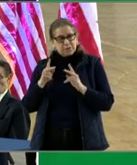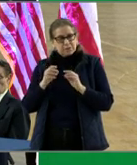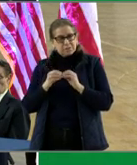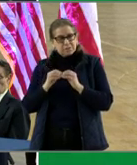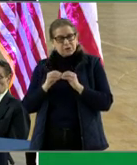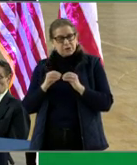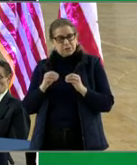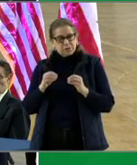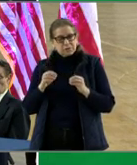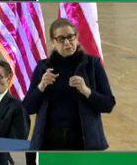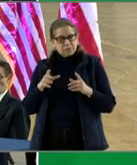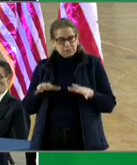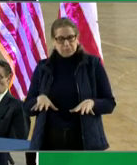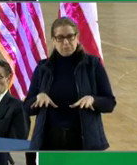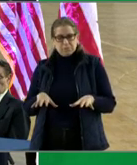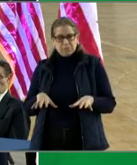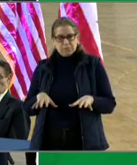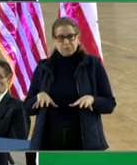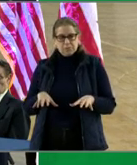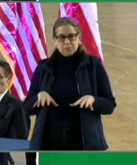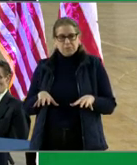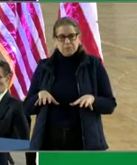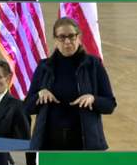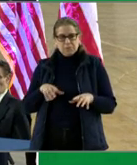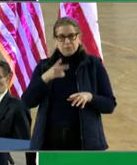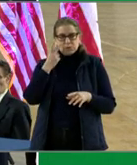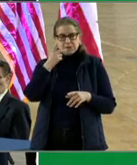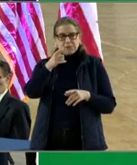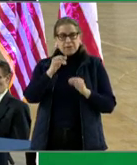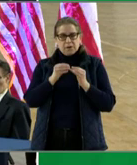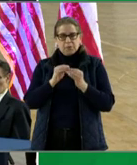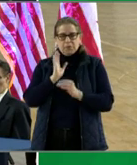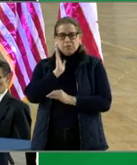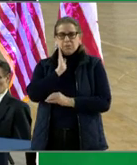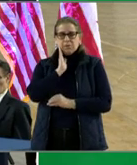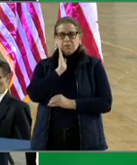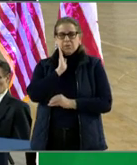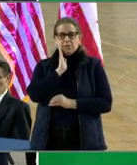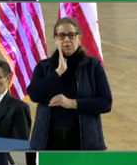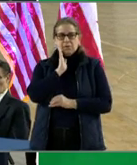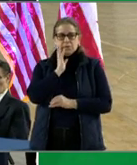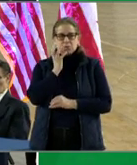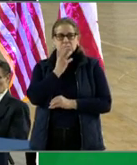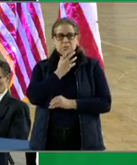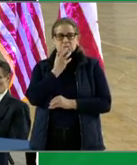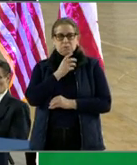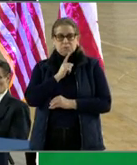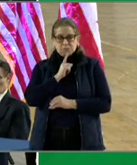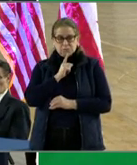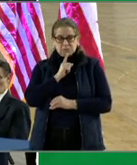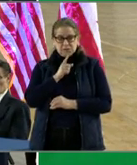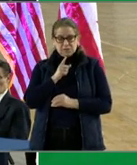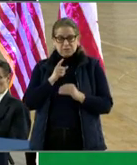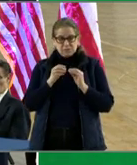people who are hearing these projections, hearing the length, the duration, that now this is going to go into